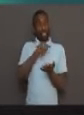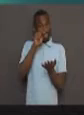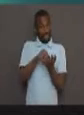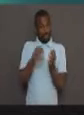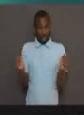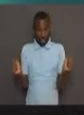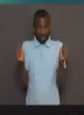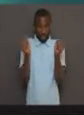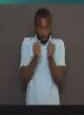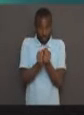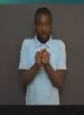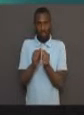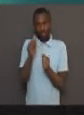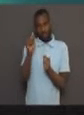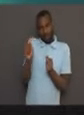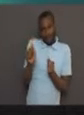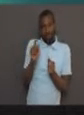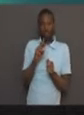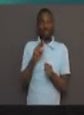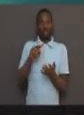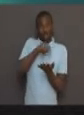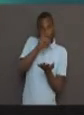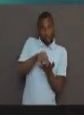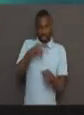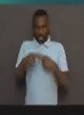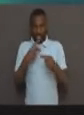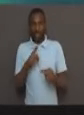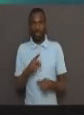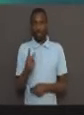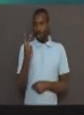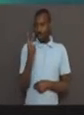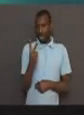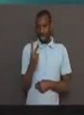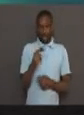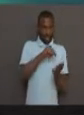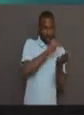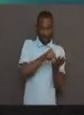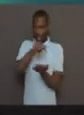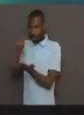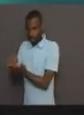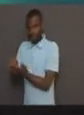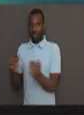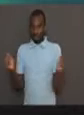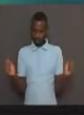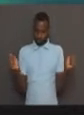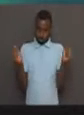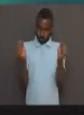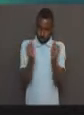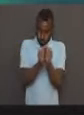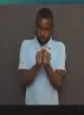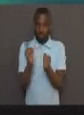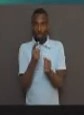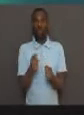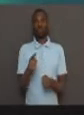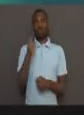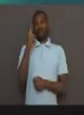Nuclear fusion is a nuclear reaction in which two nuclides are